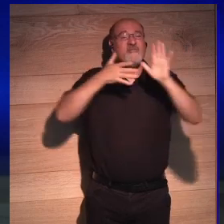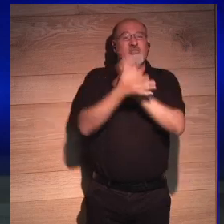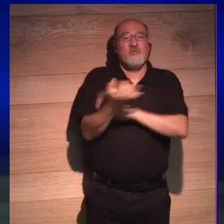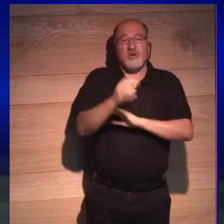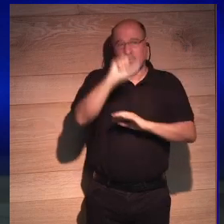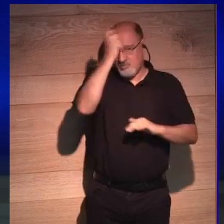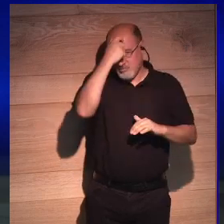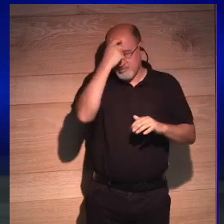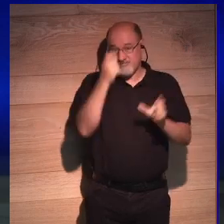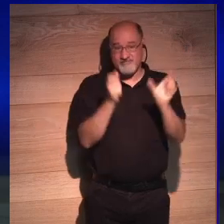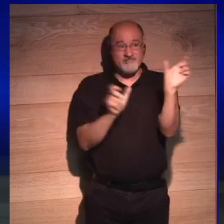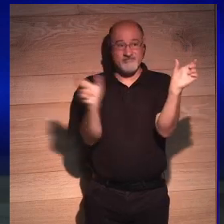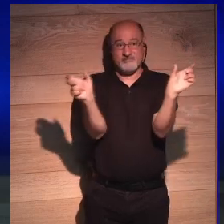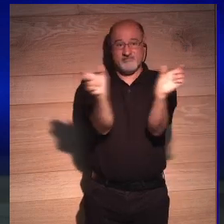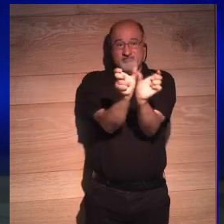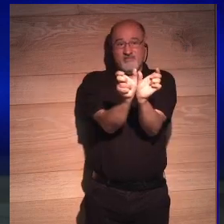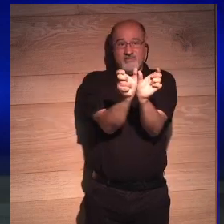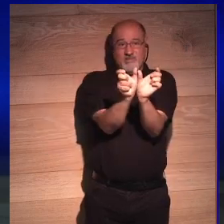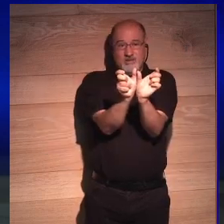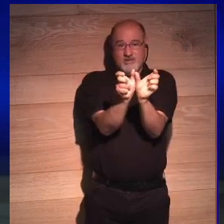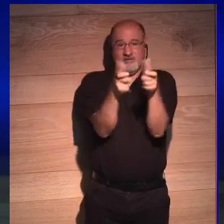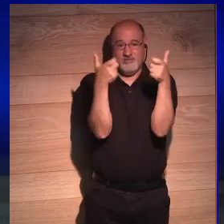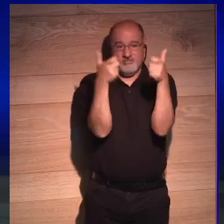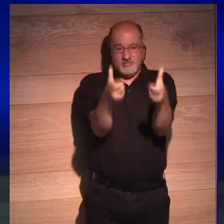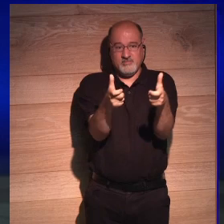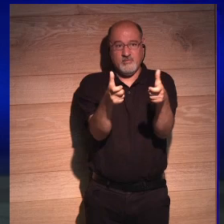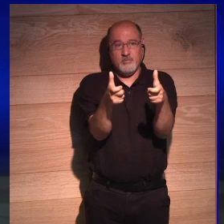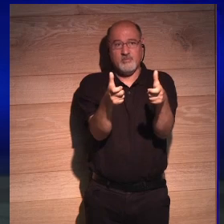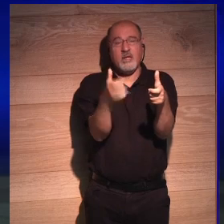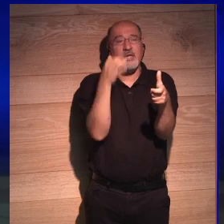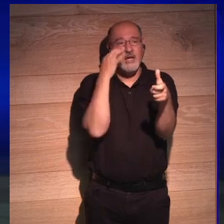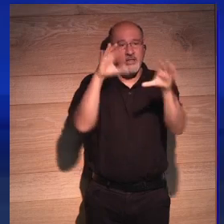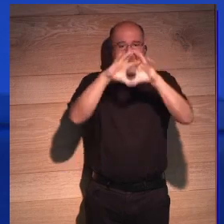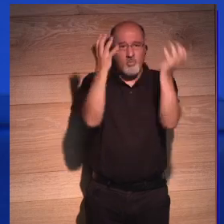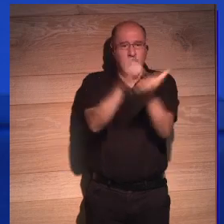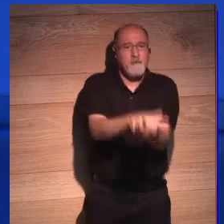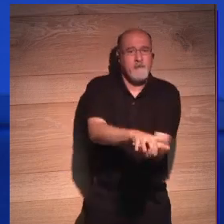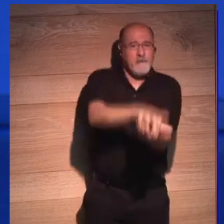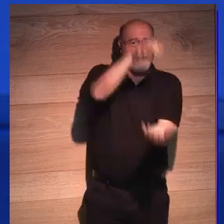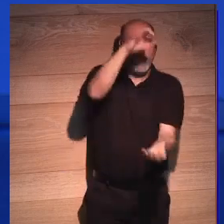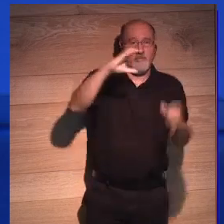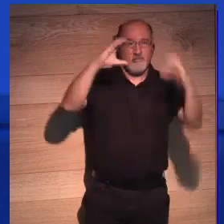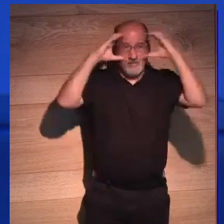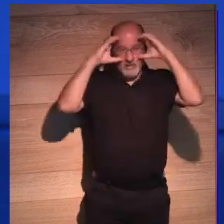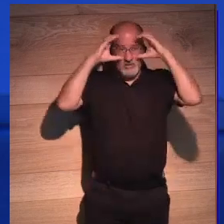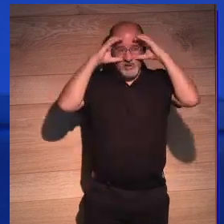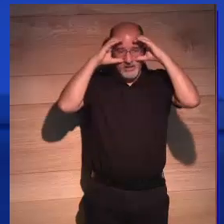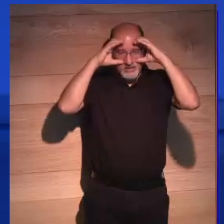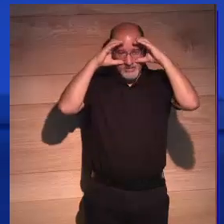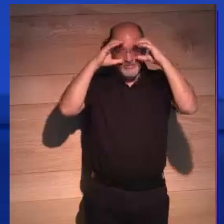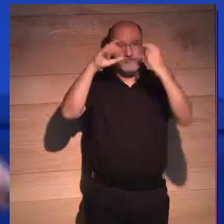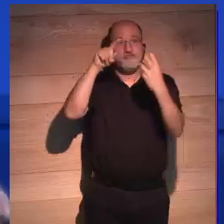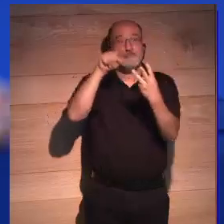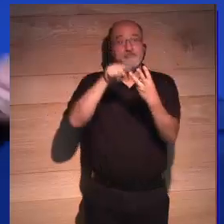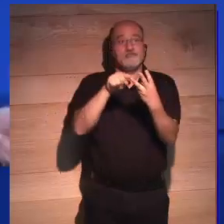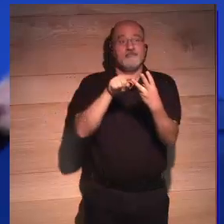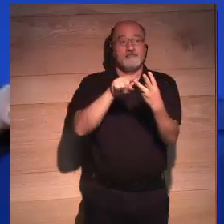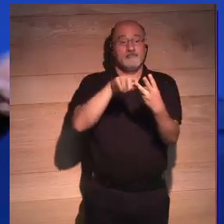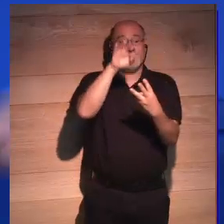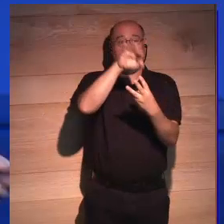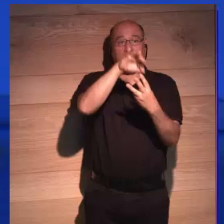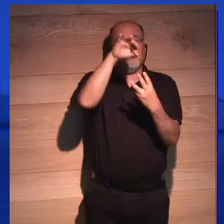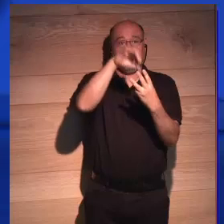define augmented reality, mixed reality, and virtual reality. I have to say, because my experience is mainly in virtual reality, I tend to use